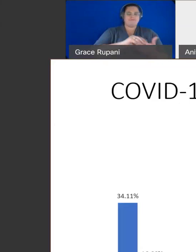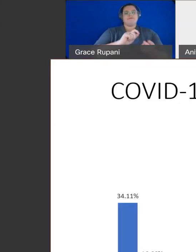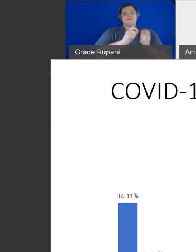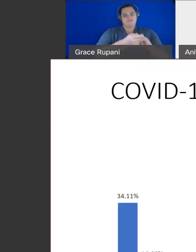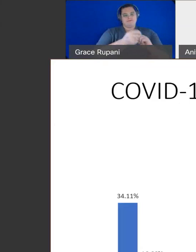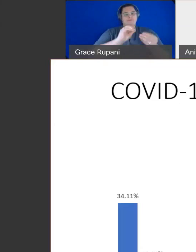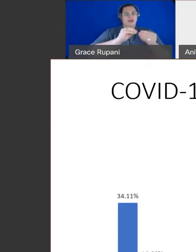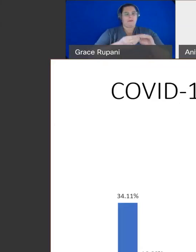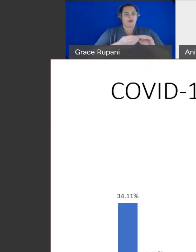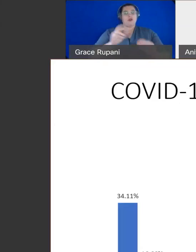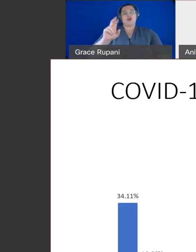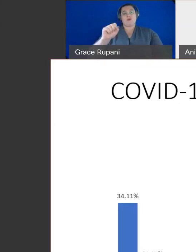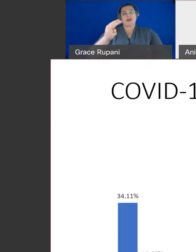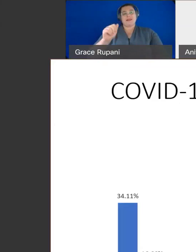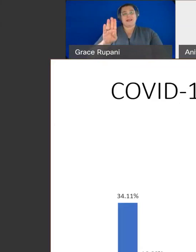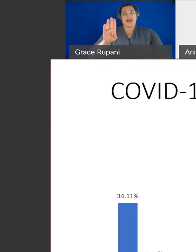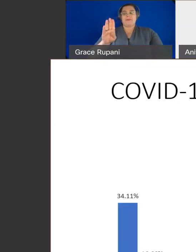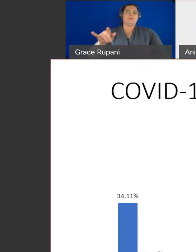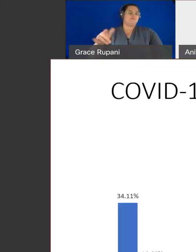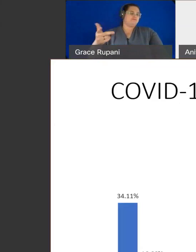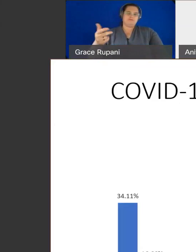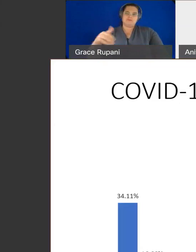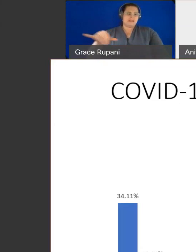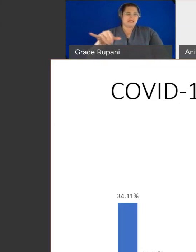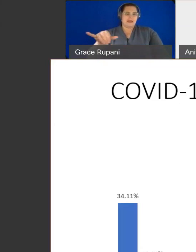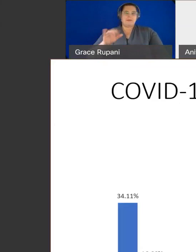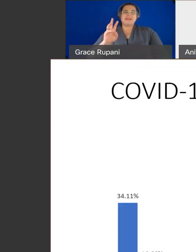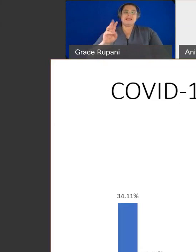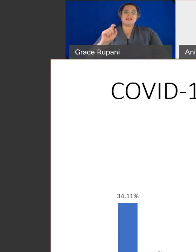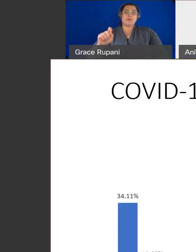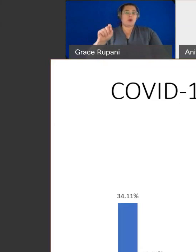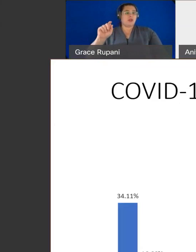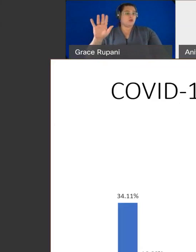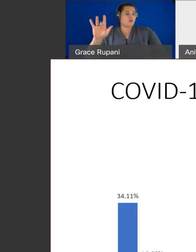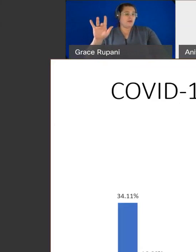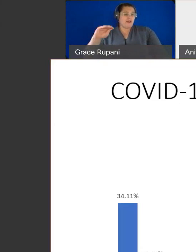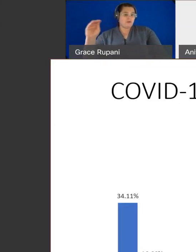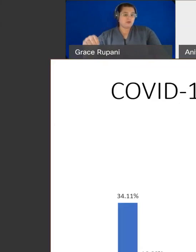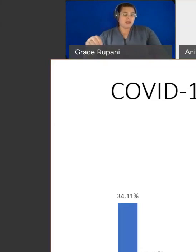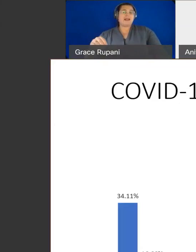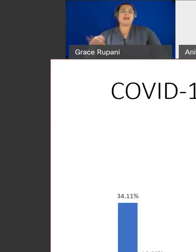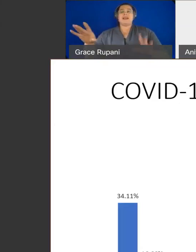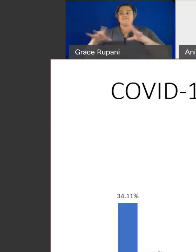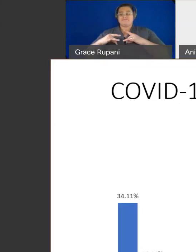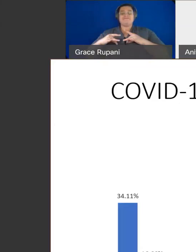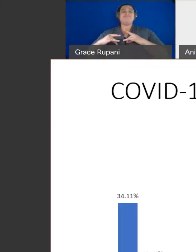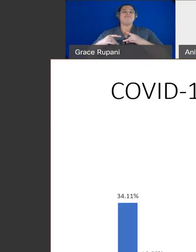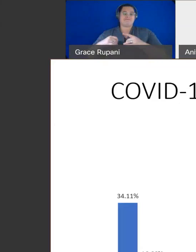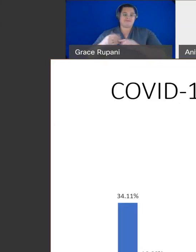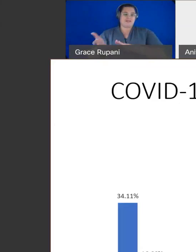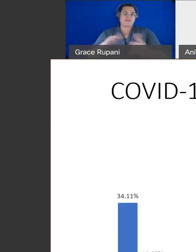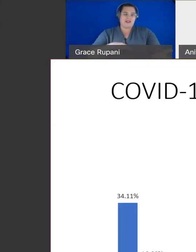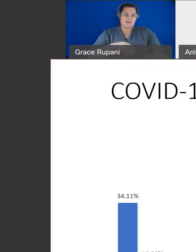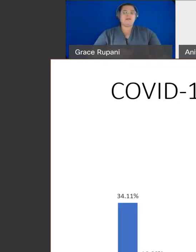had 6.25% of the people who contracted coronavirus have died from it. In natural homes, it's been